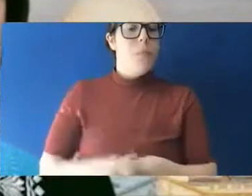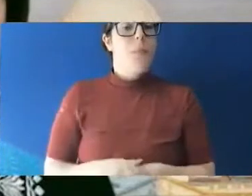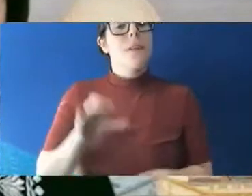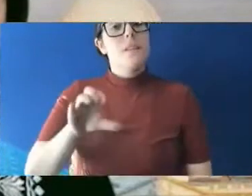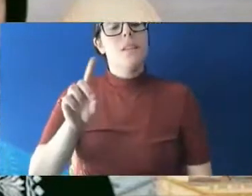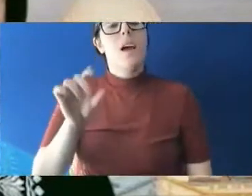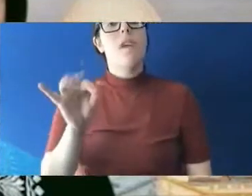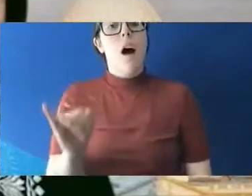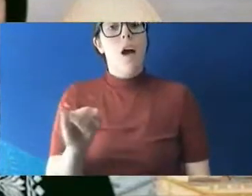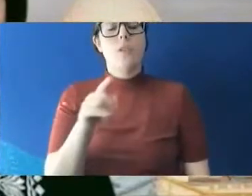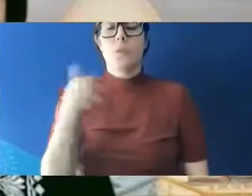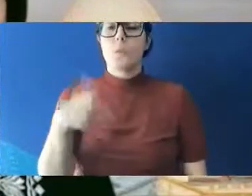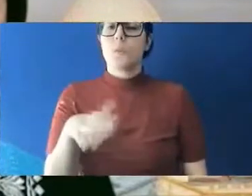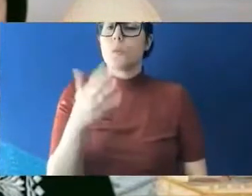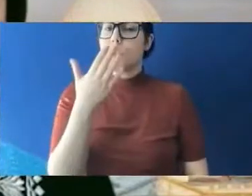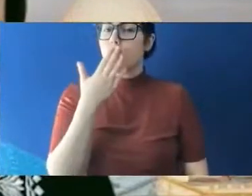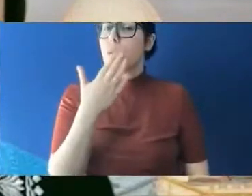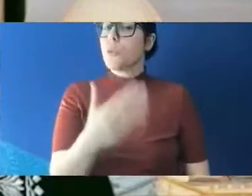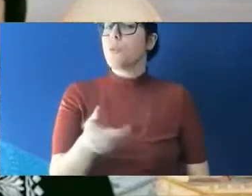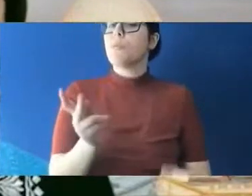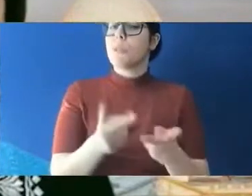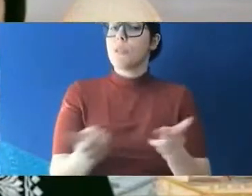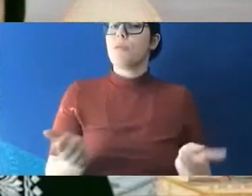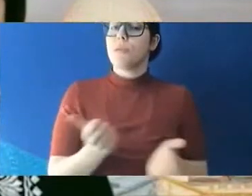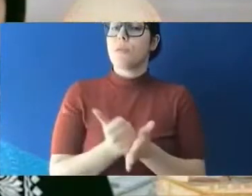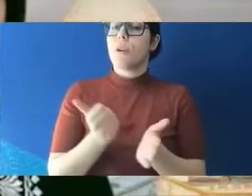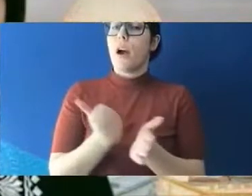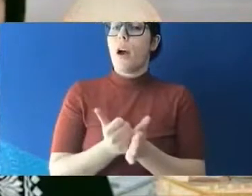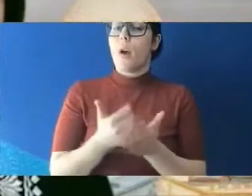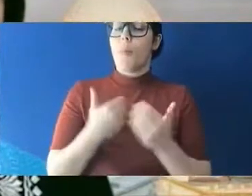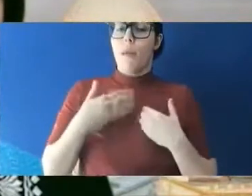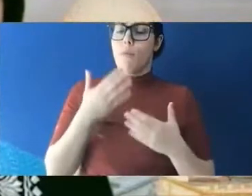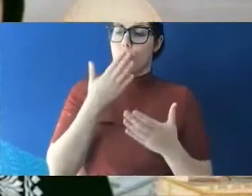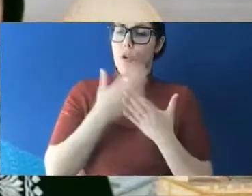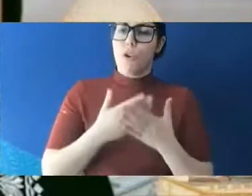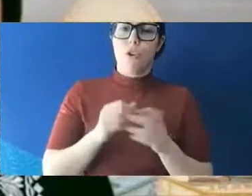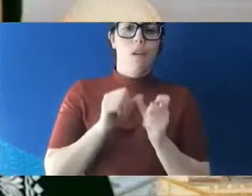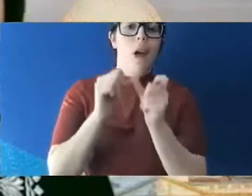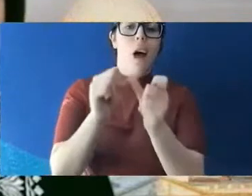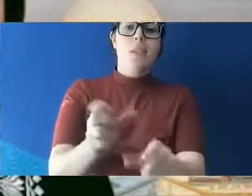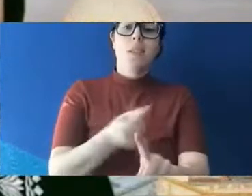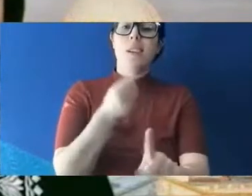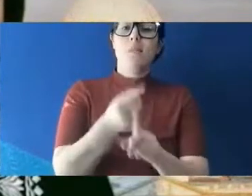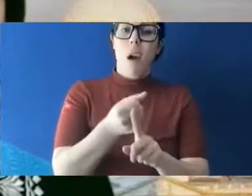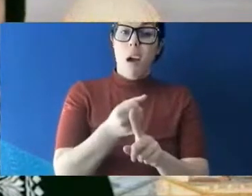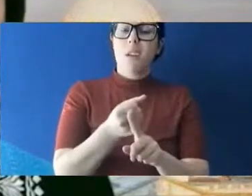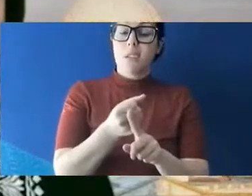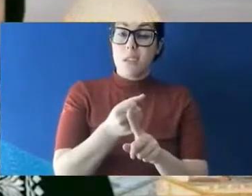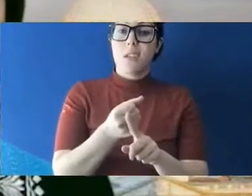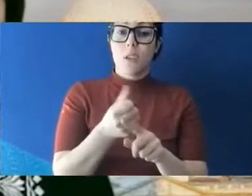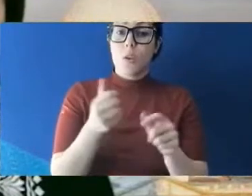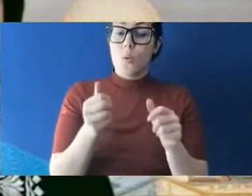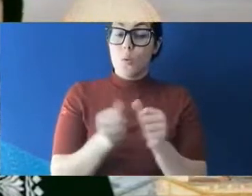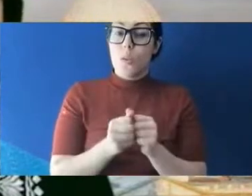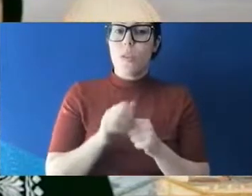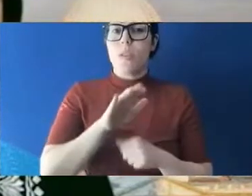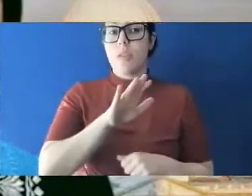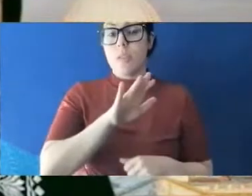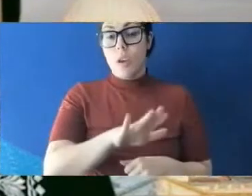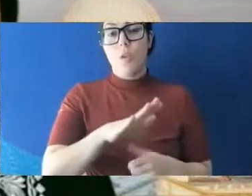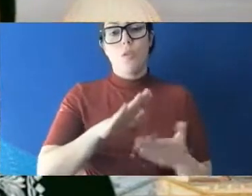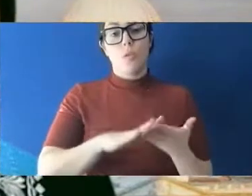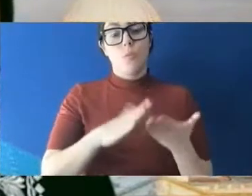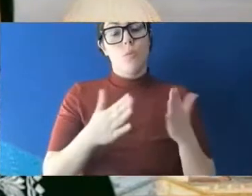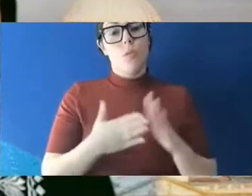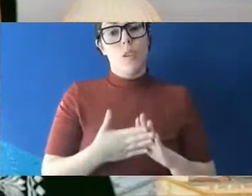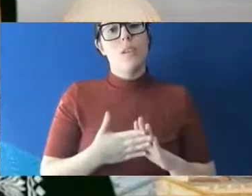CDFIs are well positioned to have a lasting positive impact within their communities,